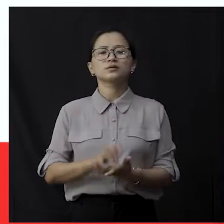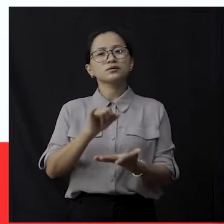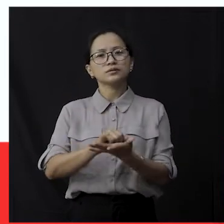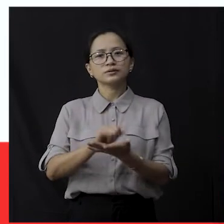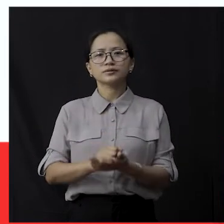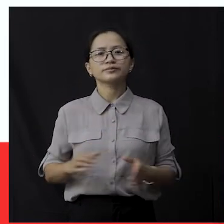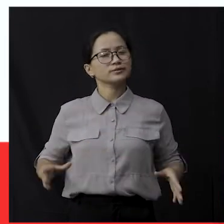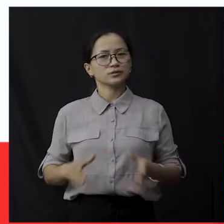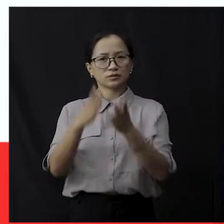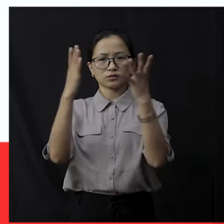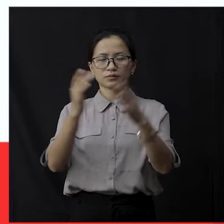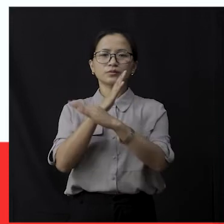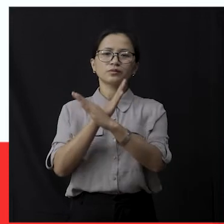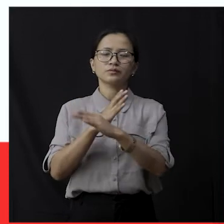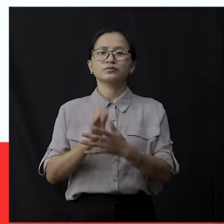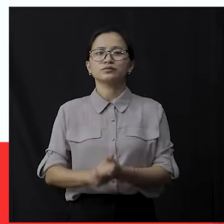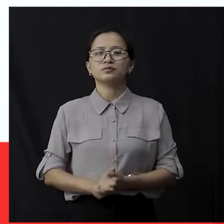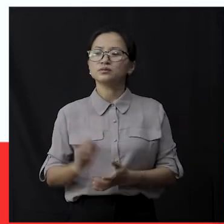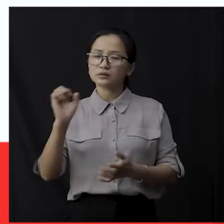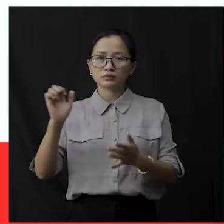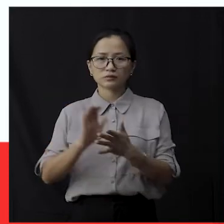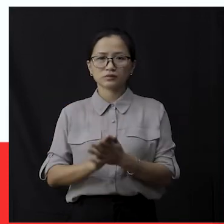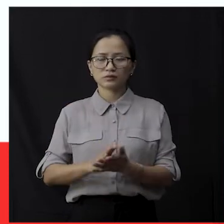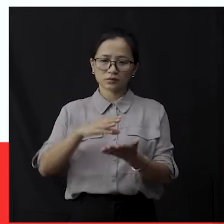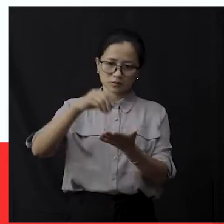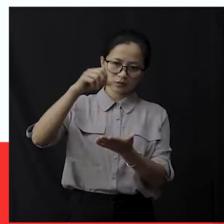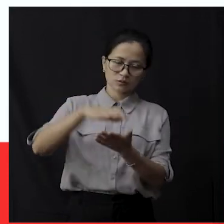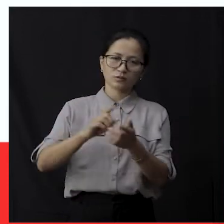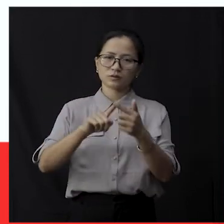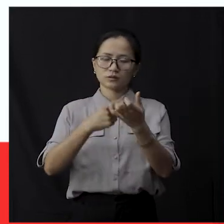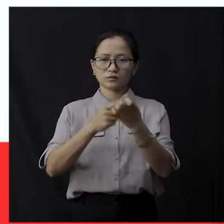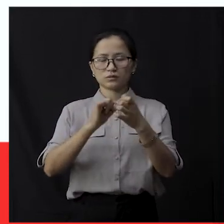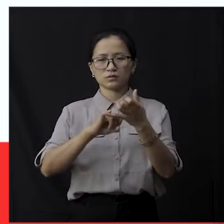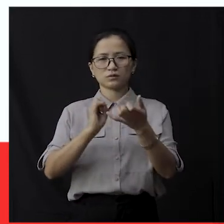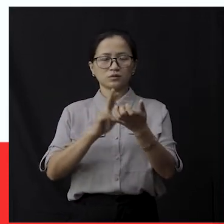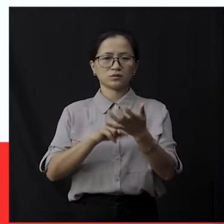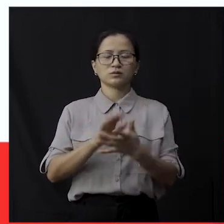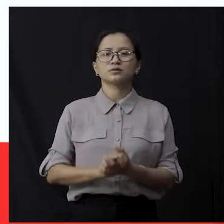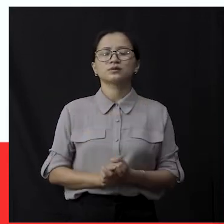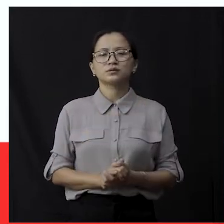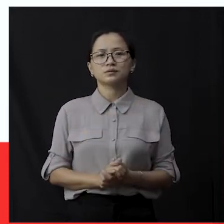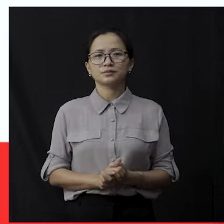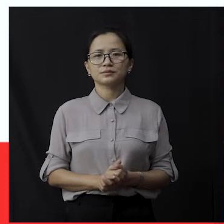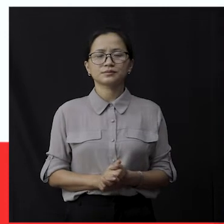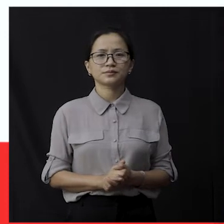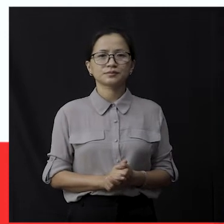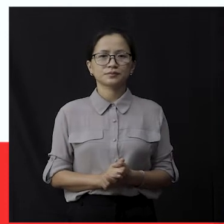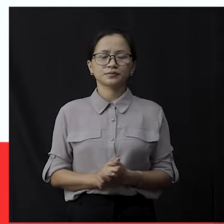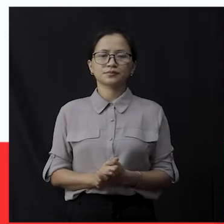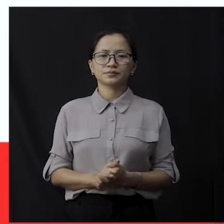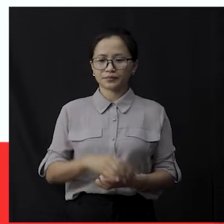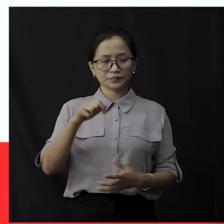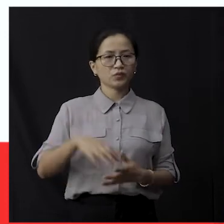So trees can protect us even from soil erosion. Okay?